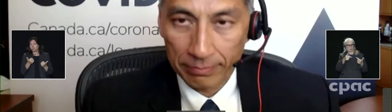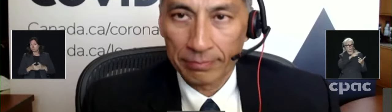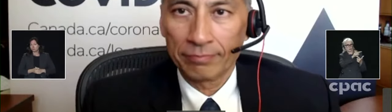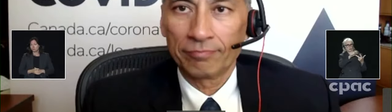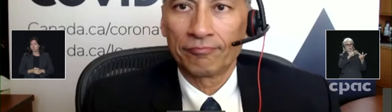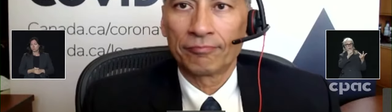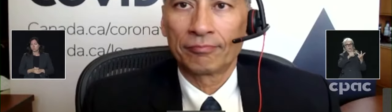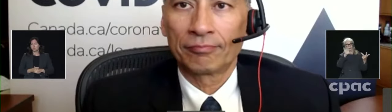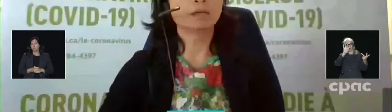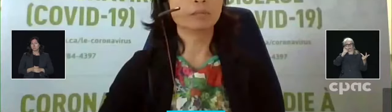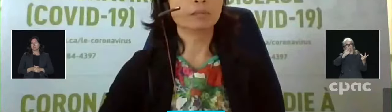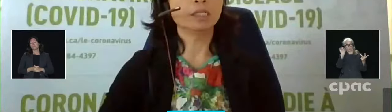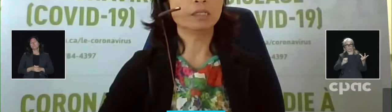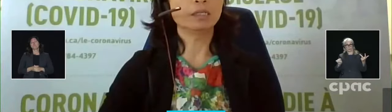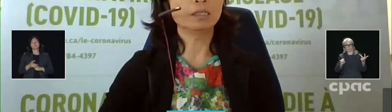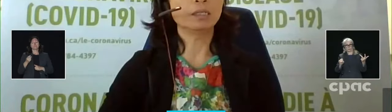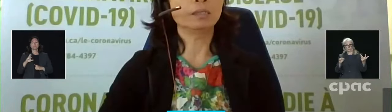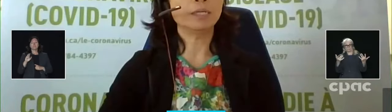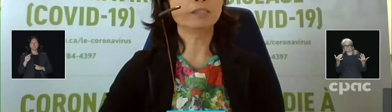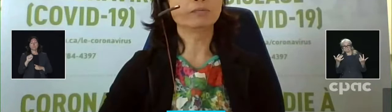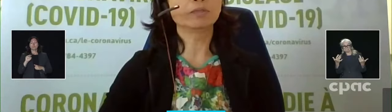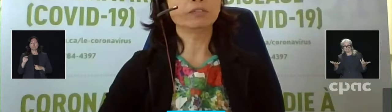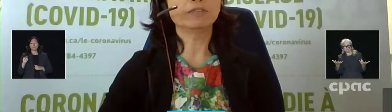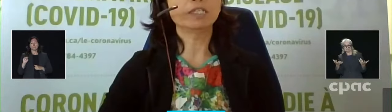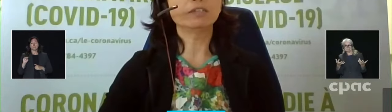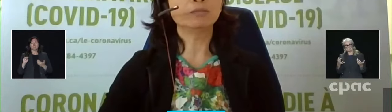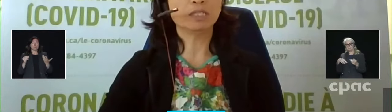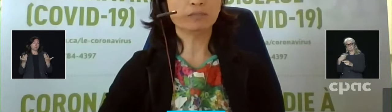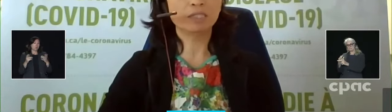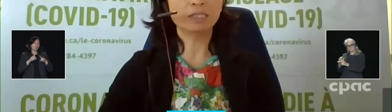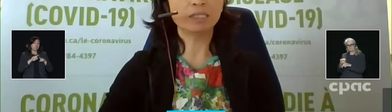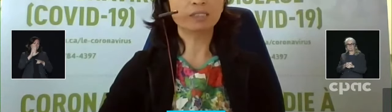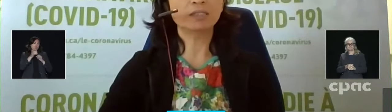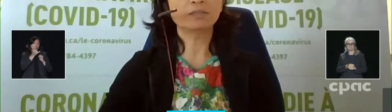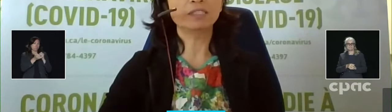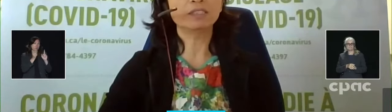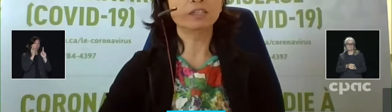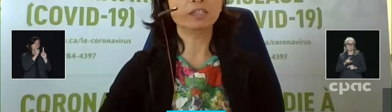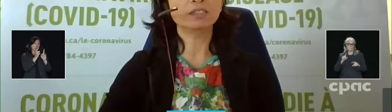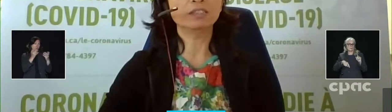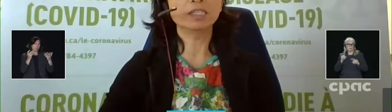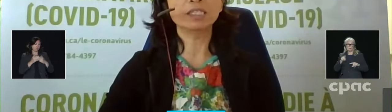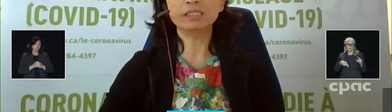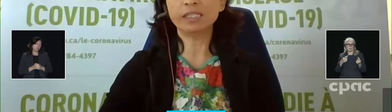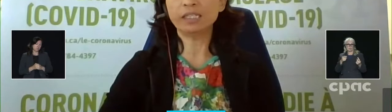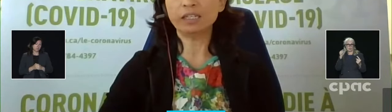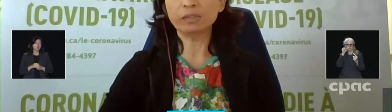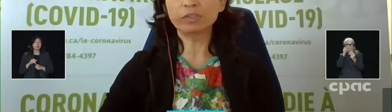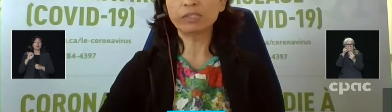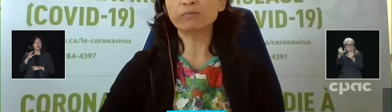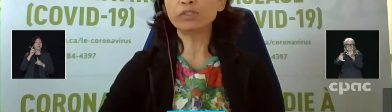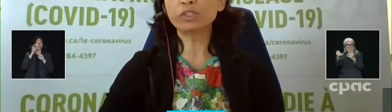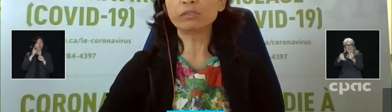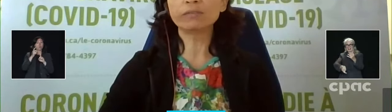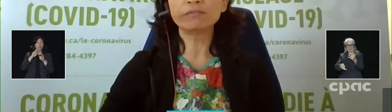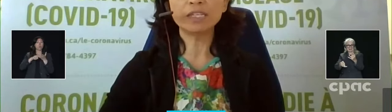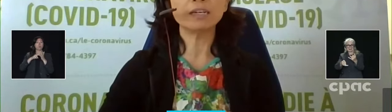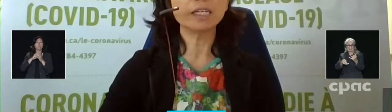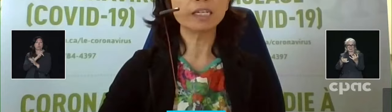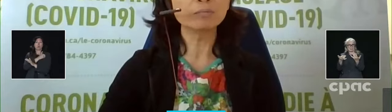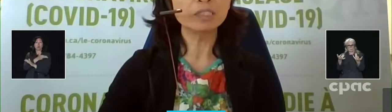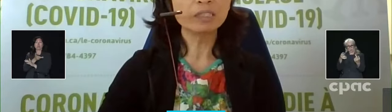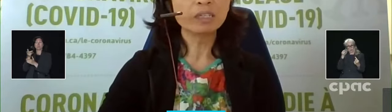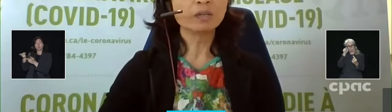Well, I think it depends on what your final objective is. If it's not to inundate the hospital and reduce